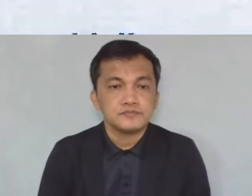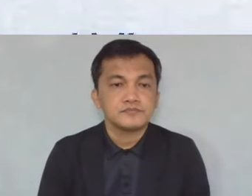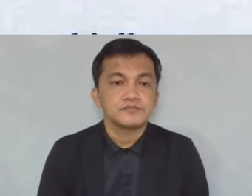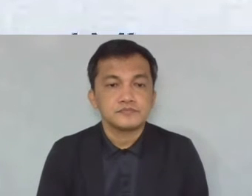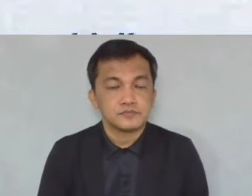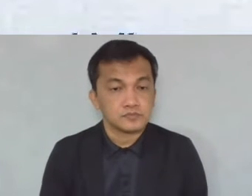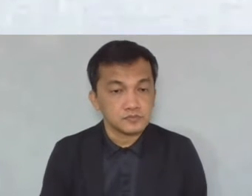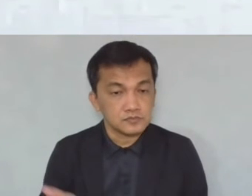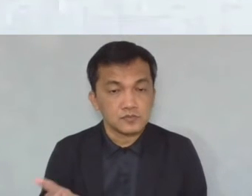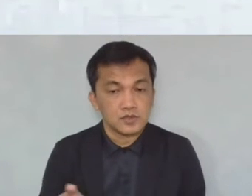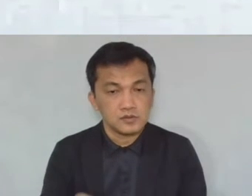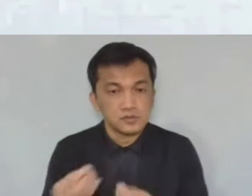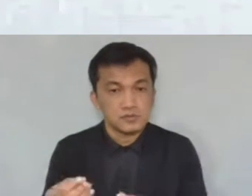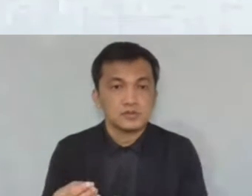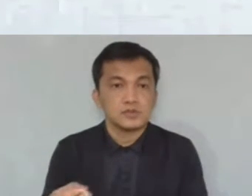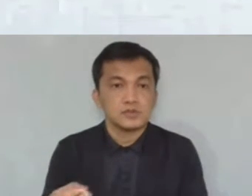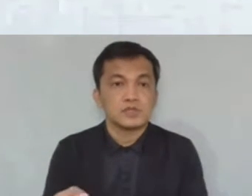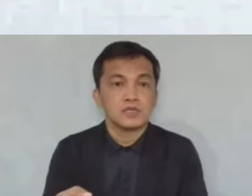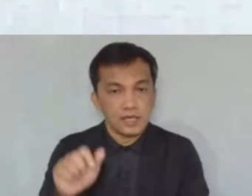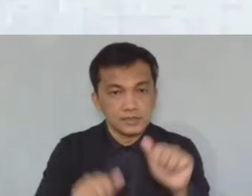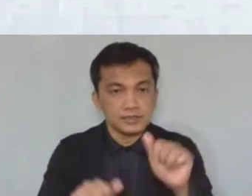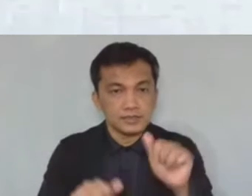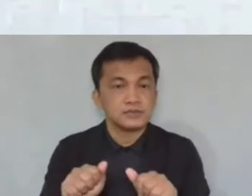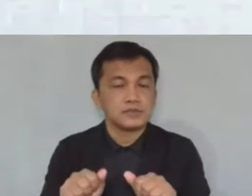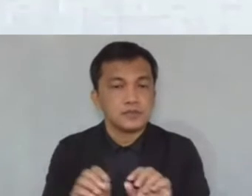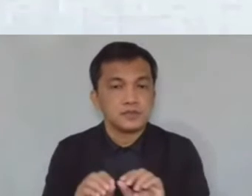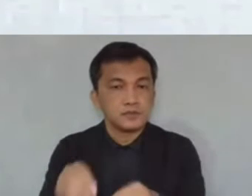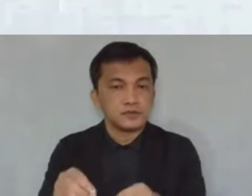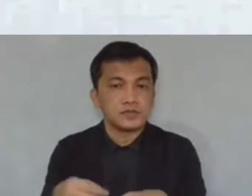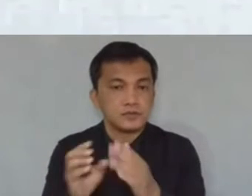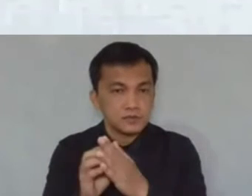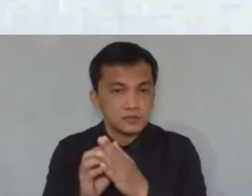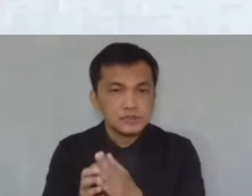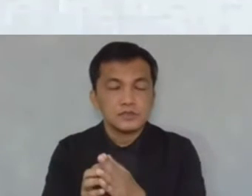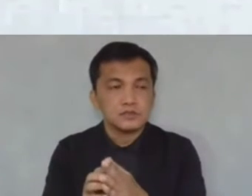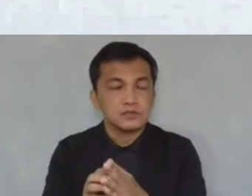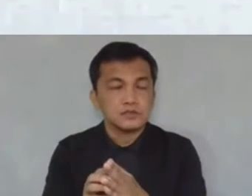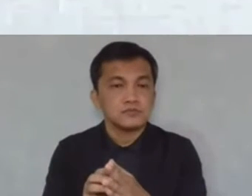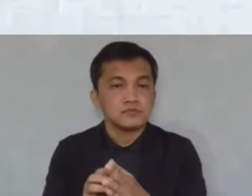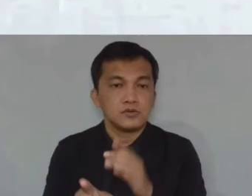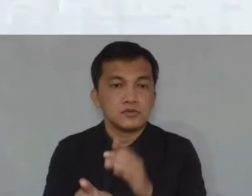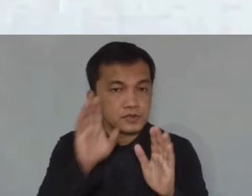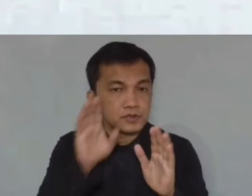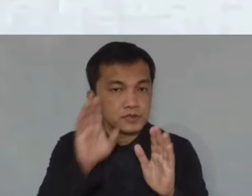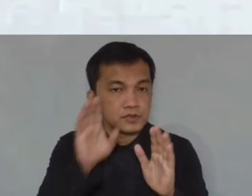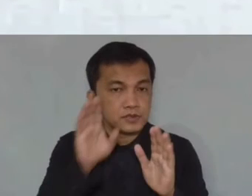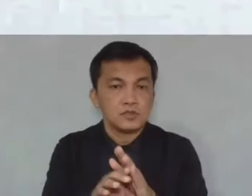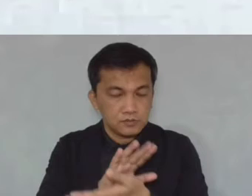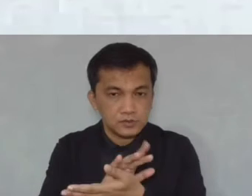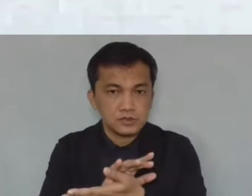Analytics are in place to give the city and the state a picture of the pandemic situation in real time so as to guide in